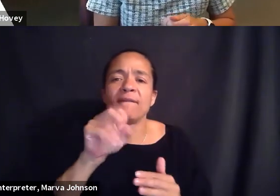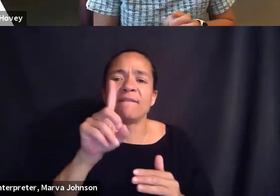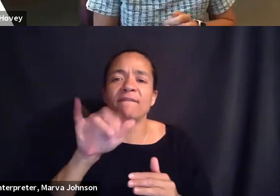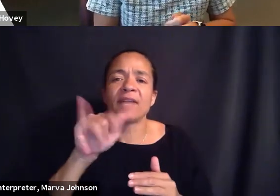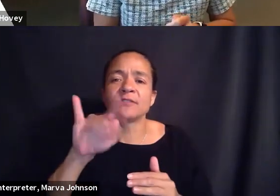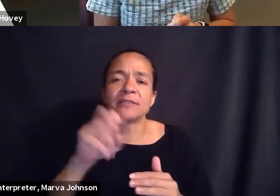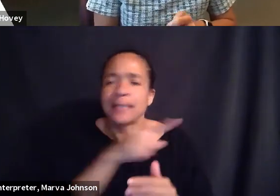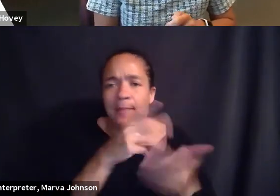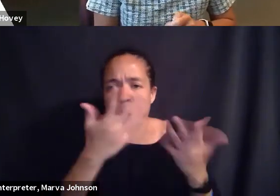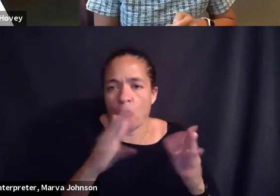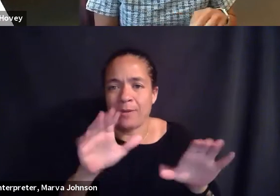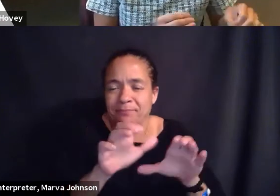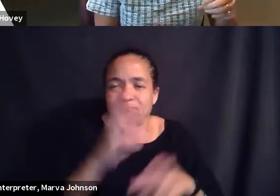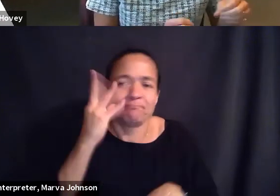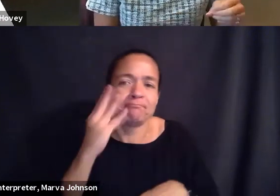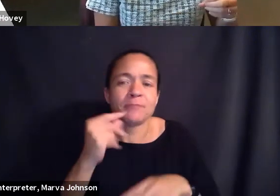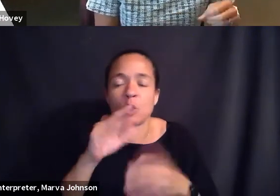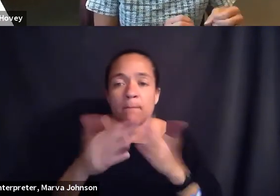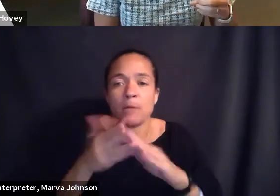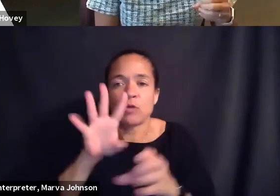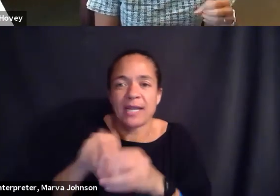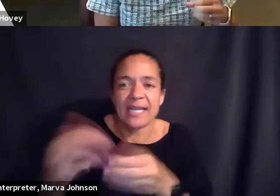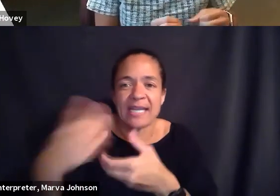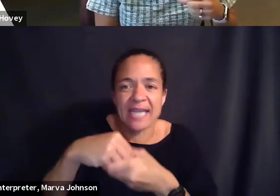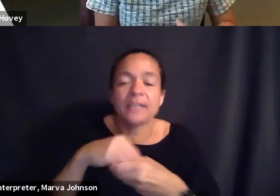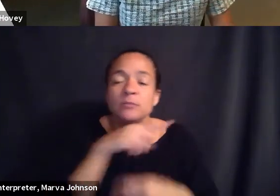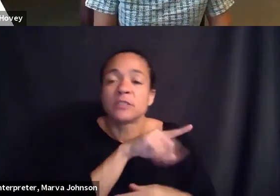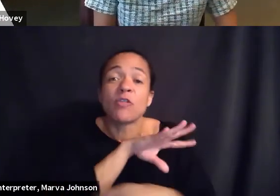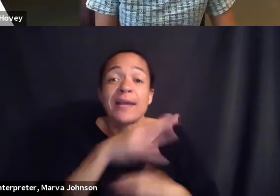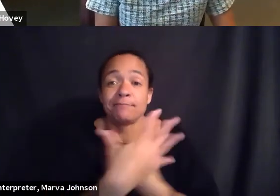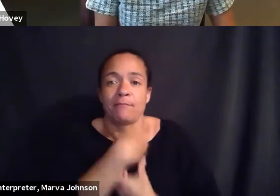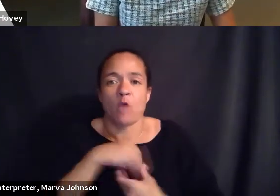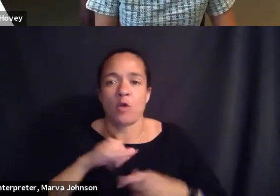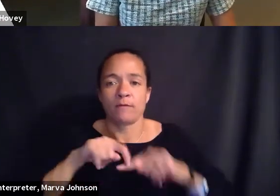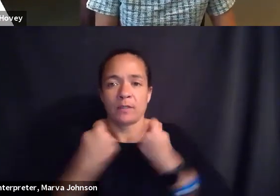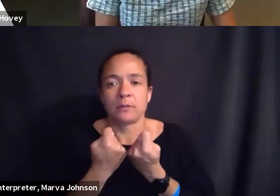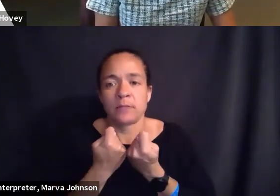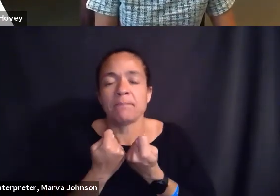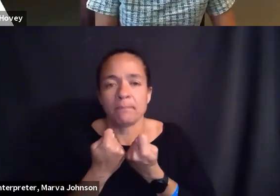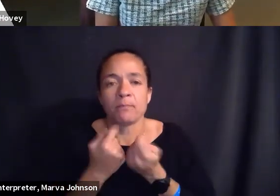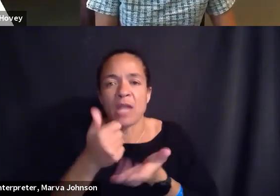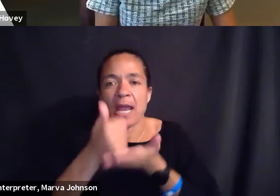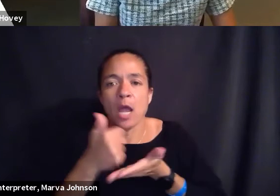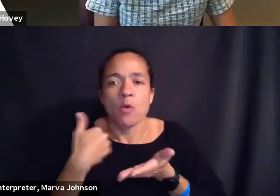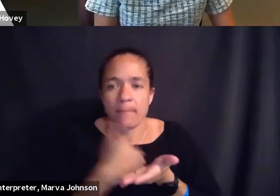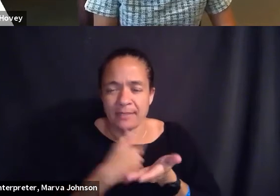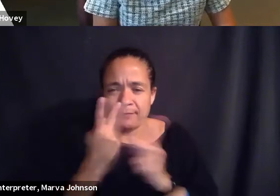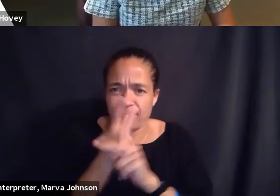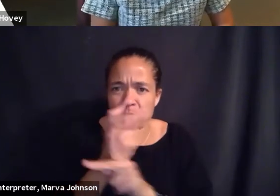engagement, and so they were part of our team of advisors to help us figure out the best way to get it